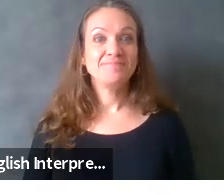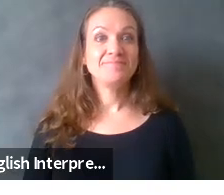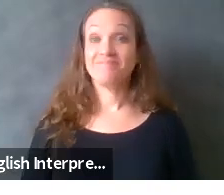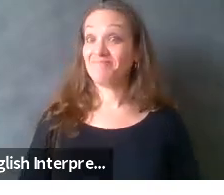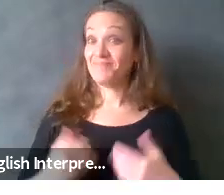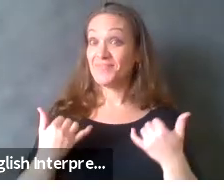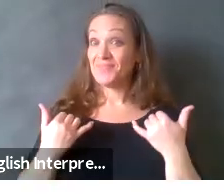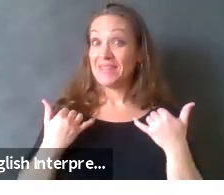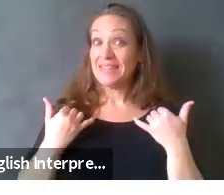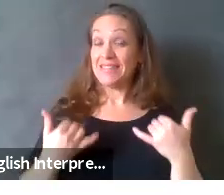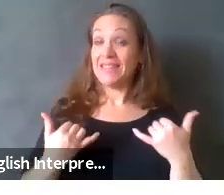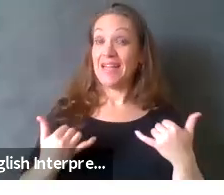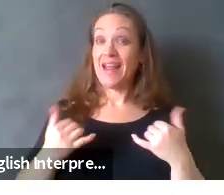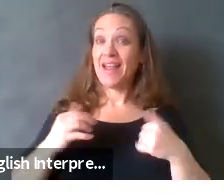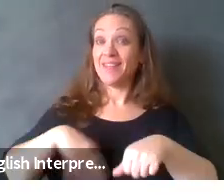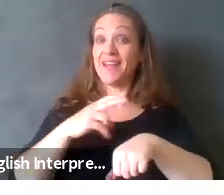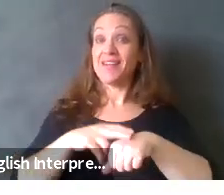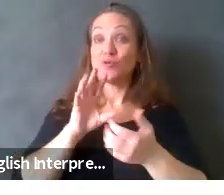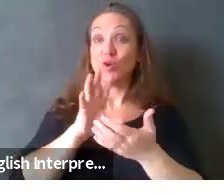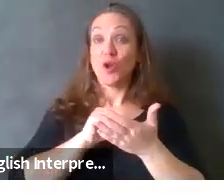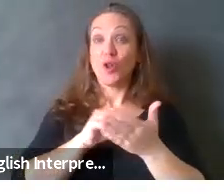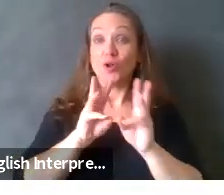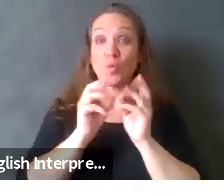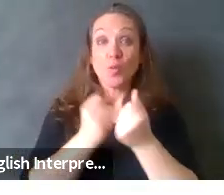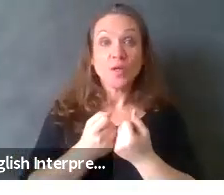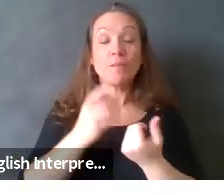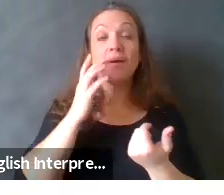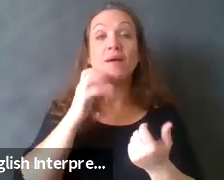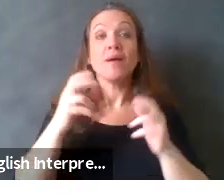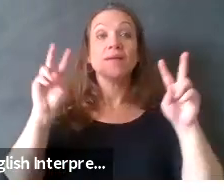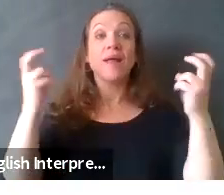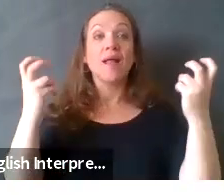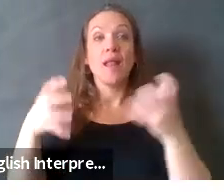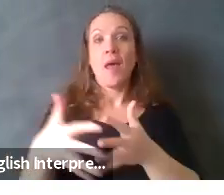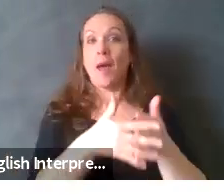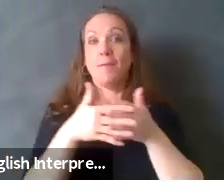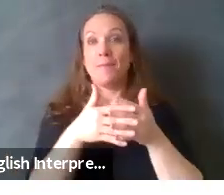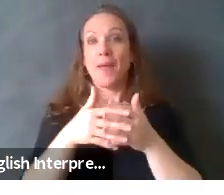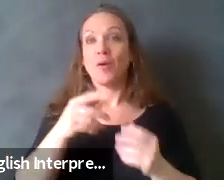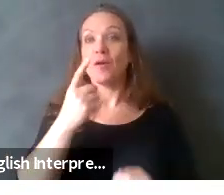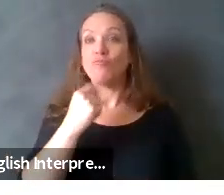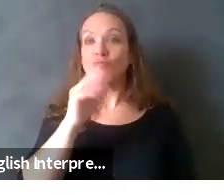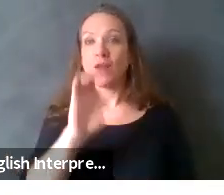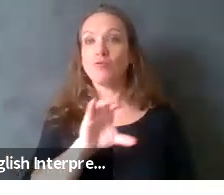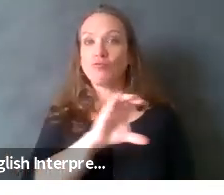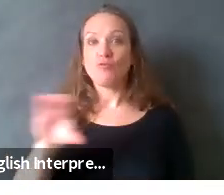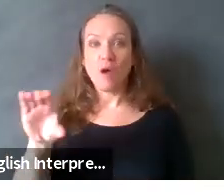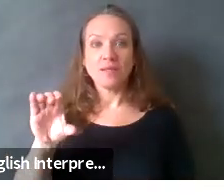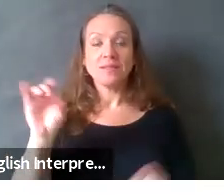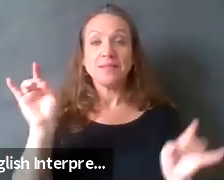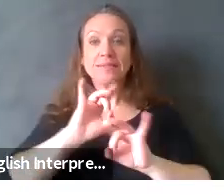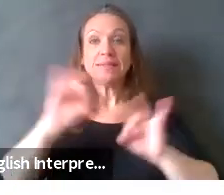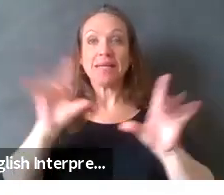Today's ADA National Network Learning Session is titled American Red Cross Disaster Response During the